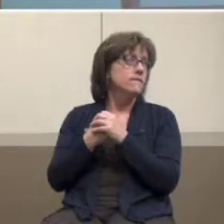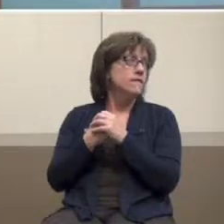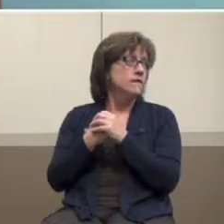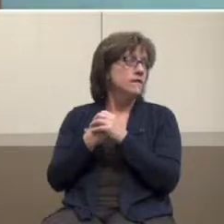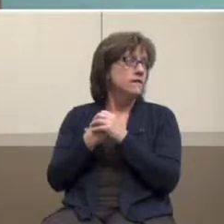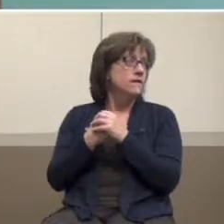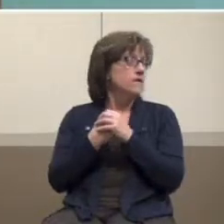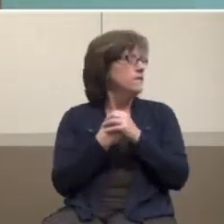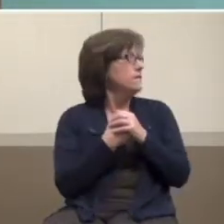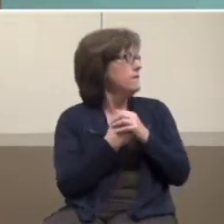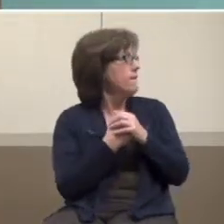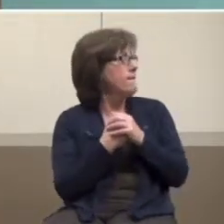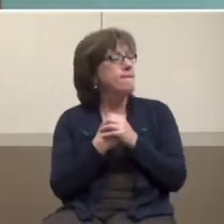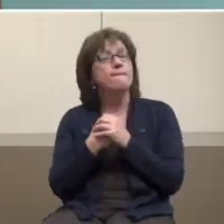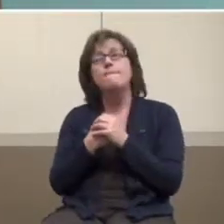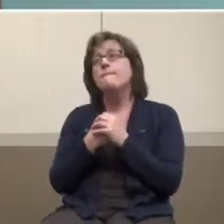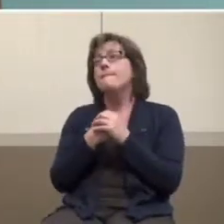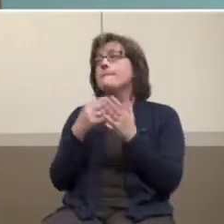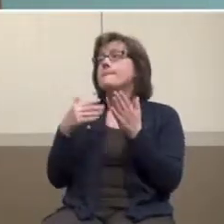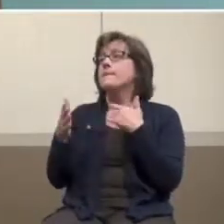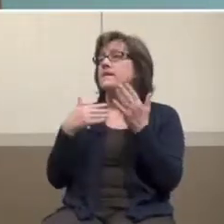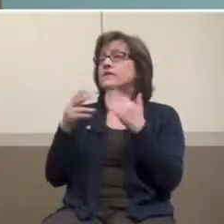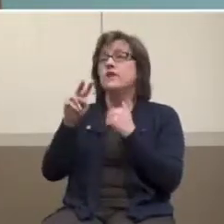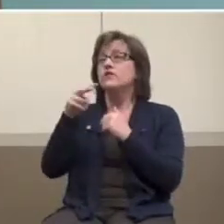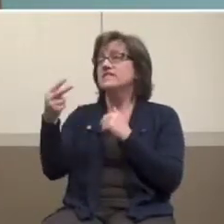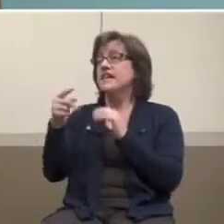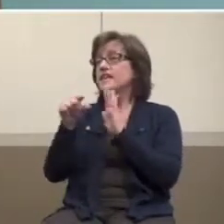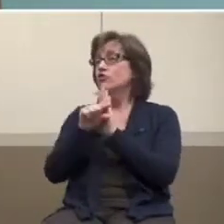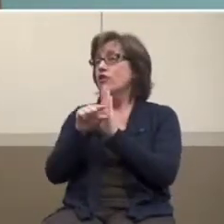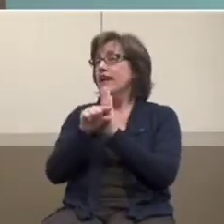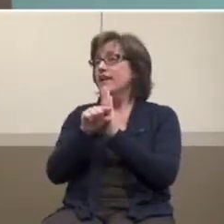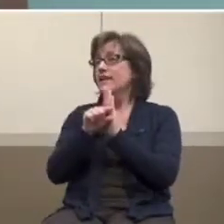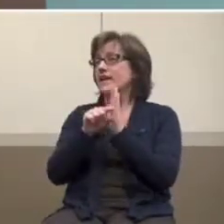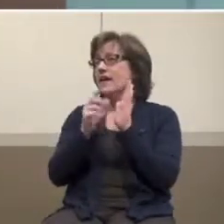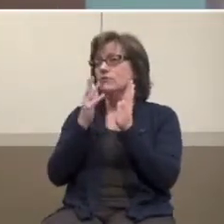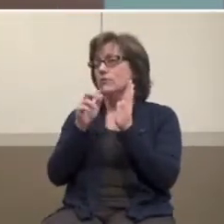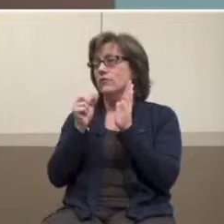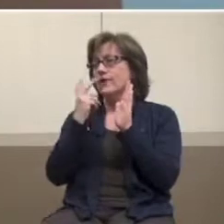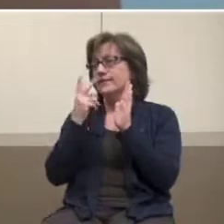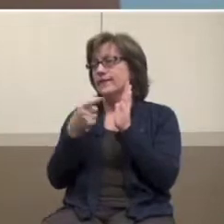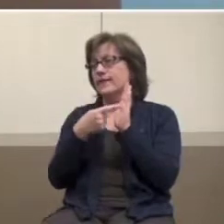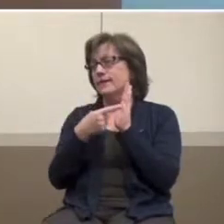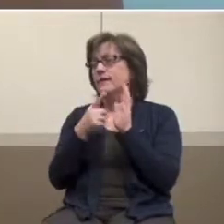at second grade, I don't know if you can see it on there, it